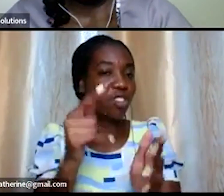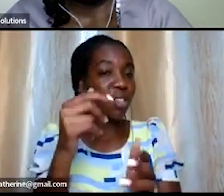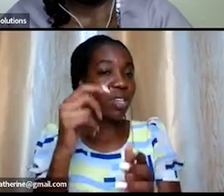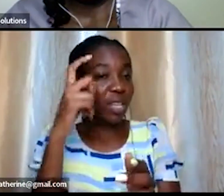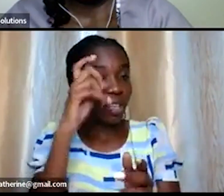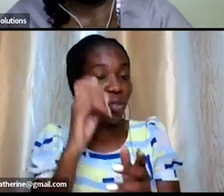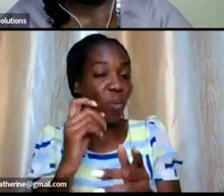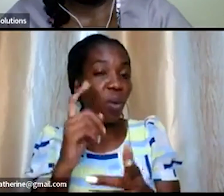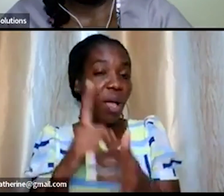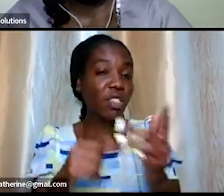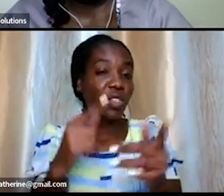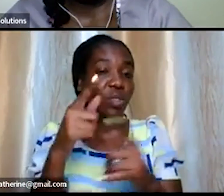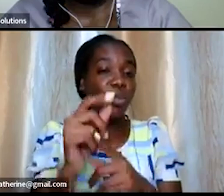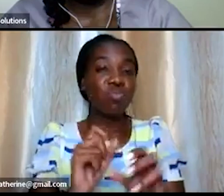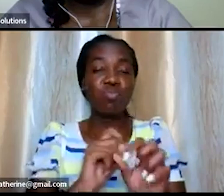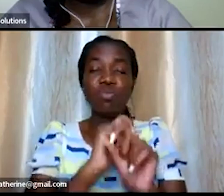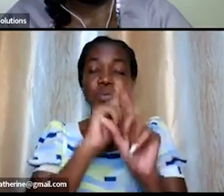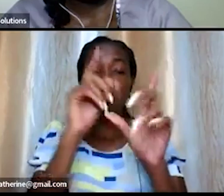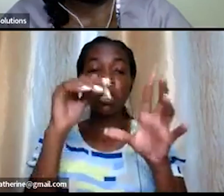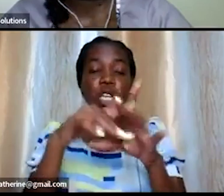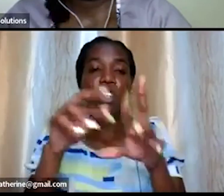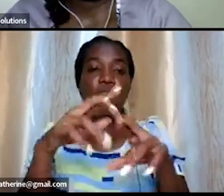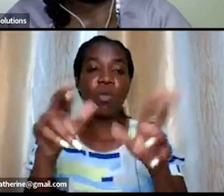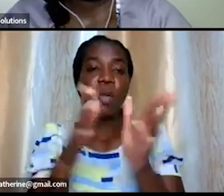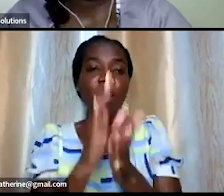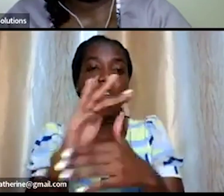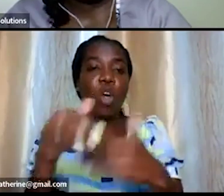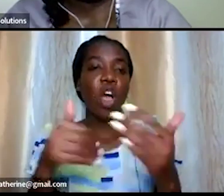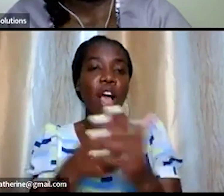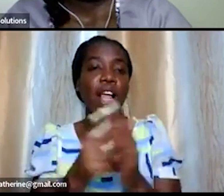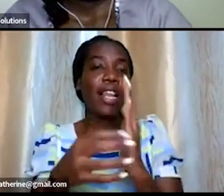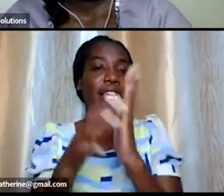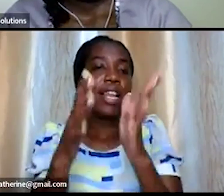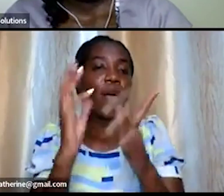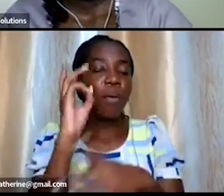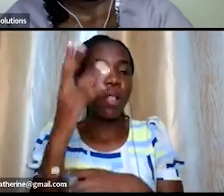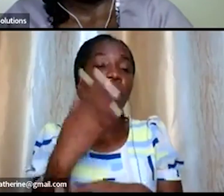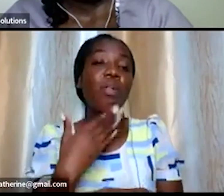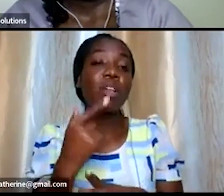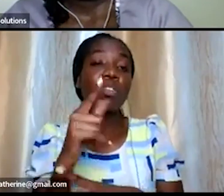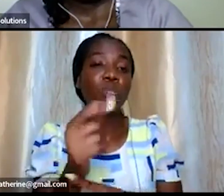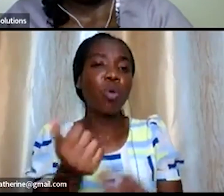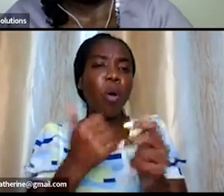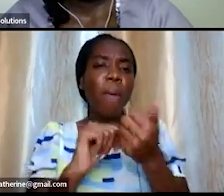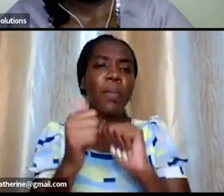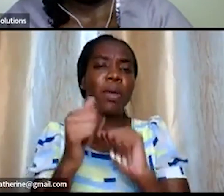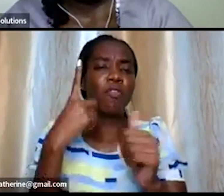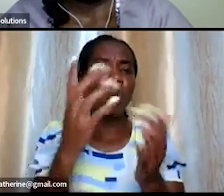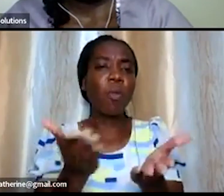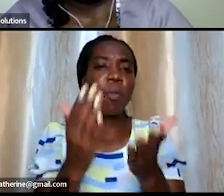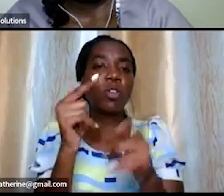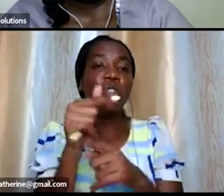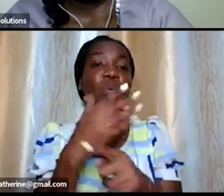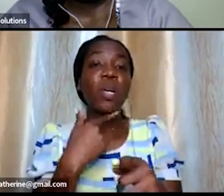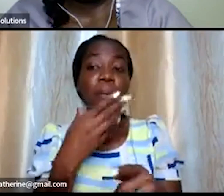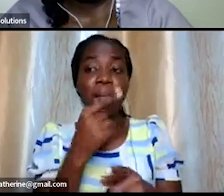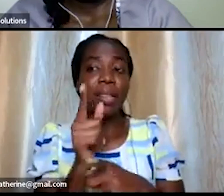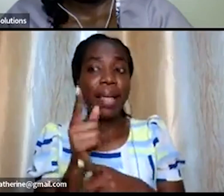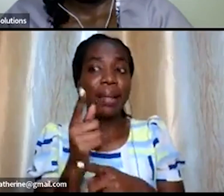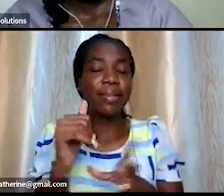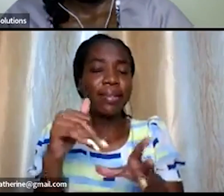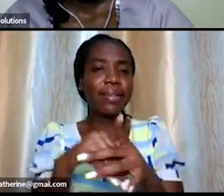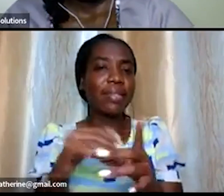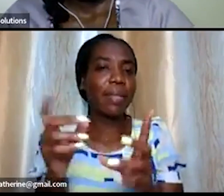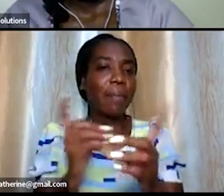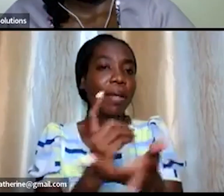like a diamond in the room, every leader will be craving for you. They'll even be competing to promote you. I want that man in my department. I want that woman in